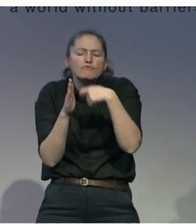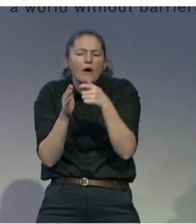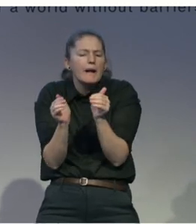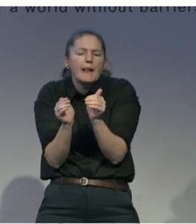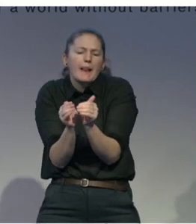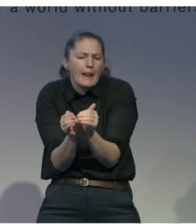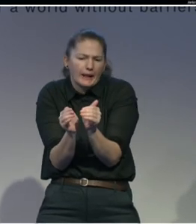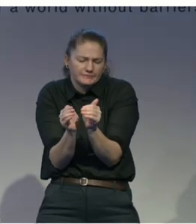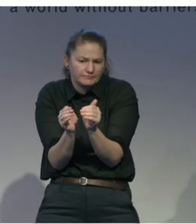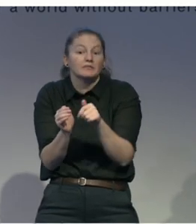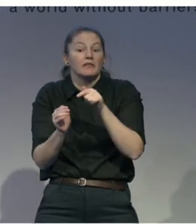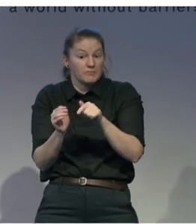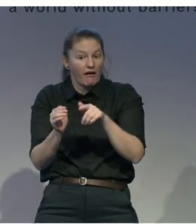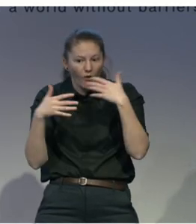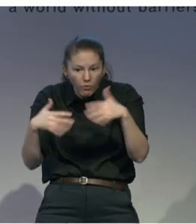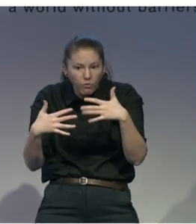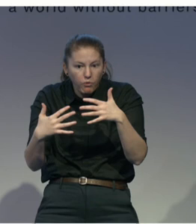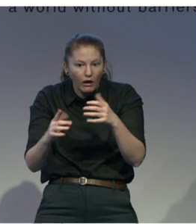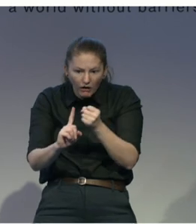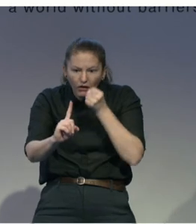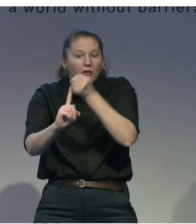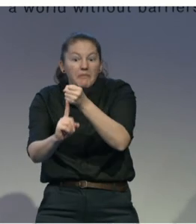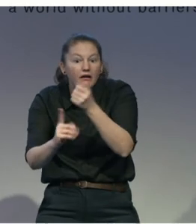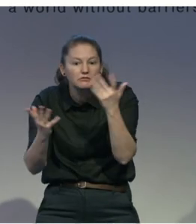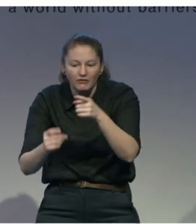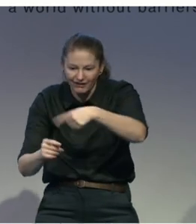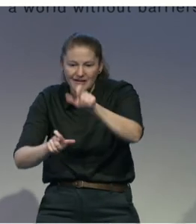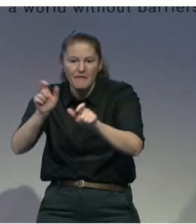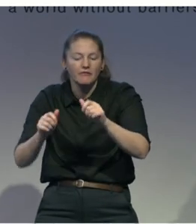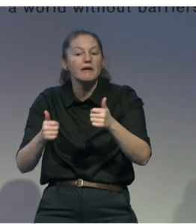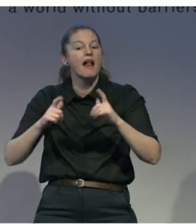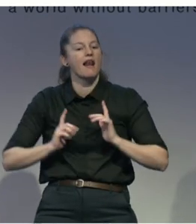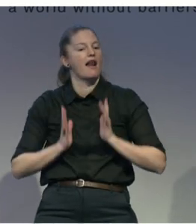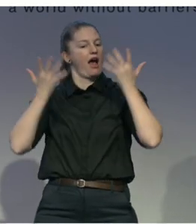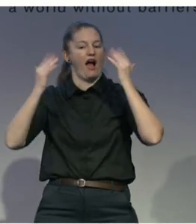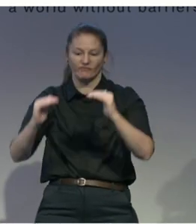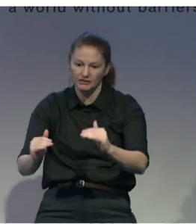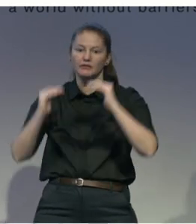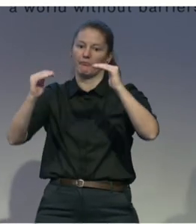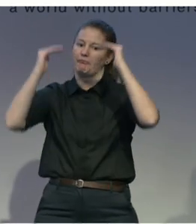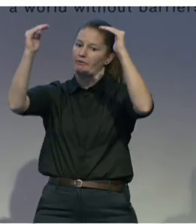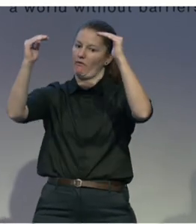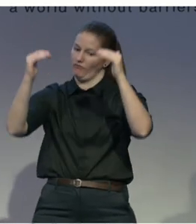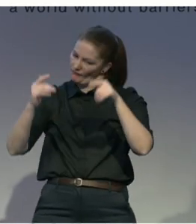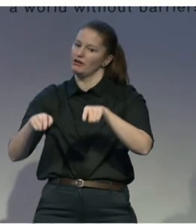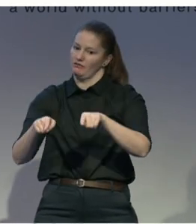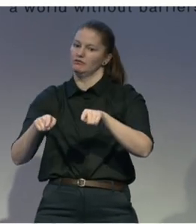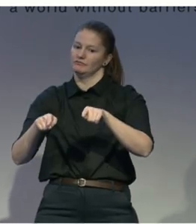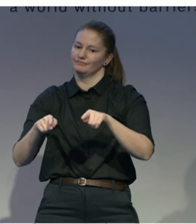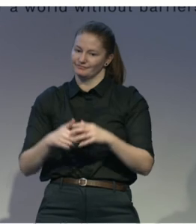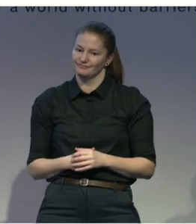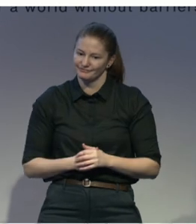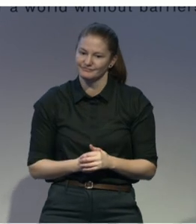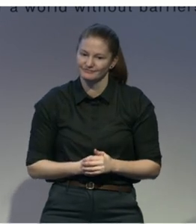with intellectual disabilities. With them, we have a direct impact on the creation of public